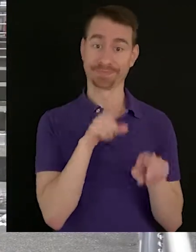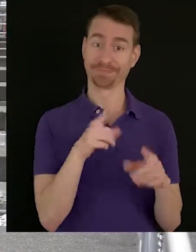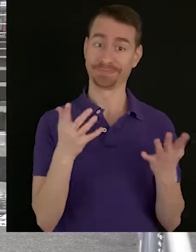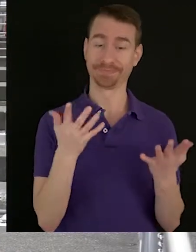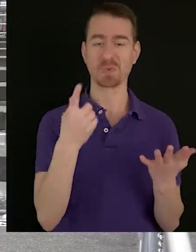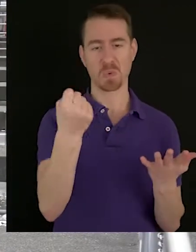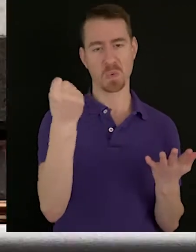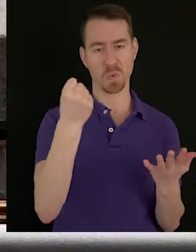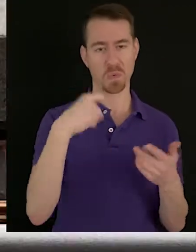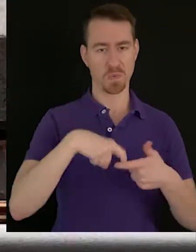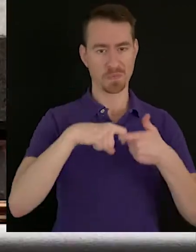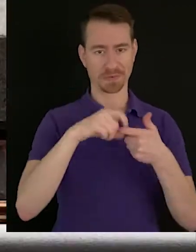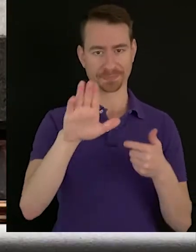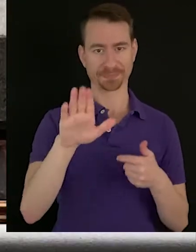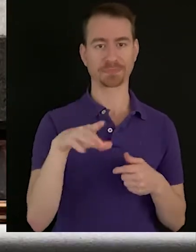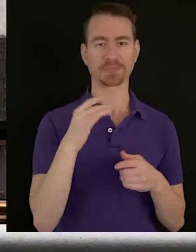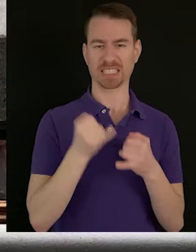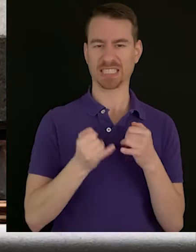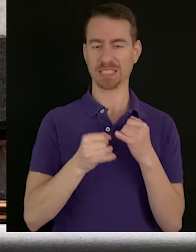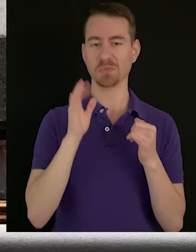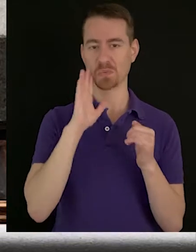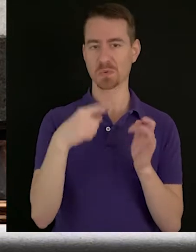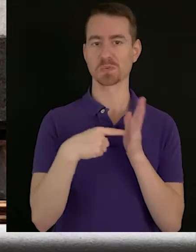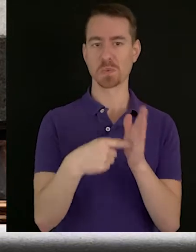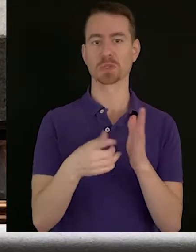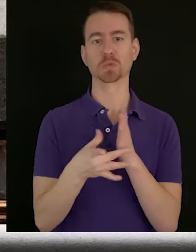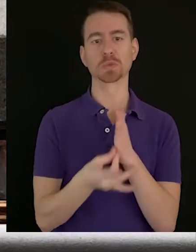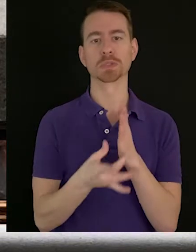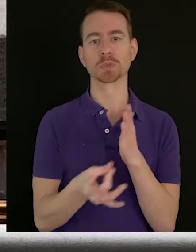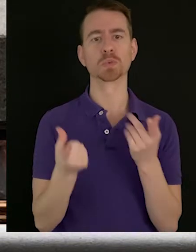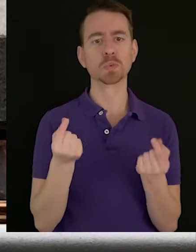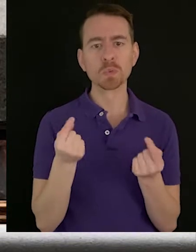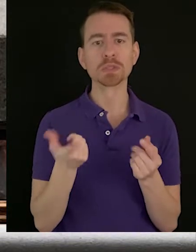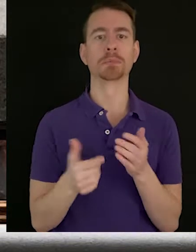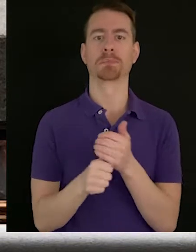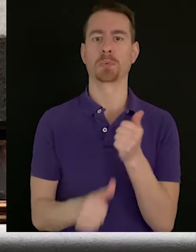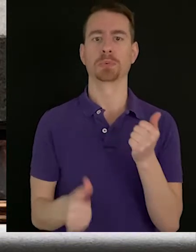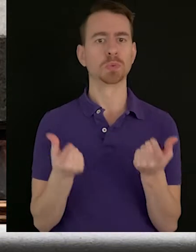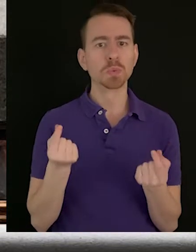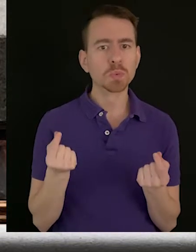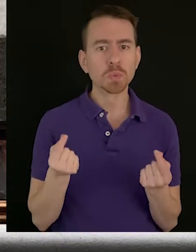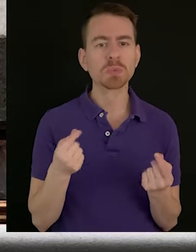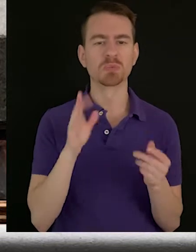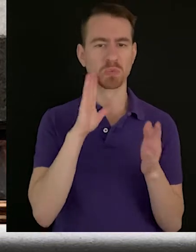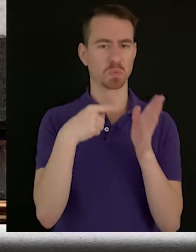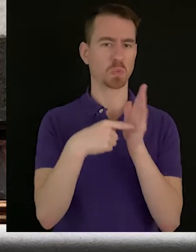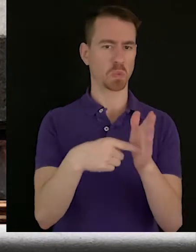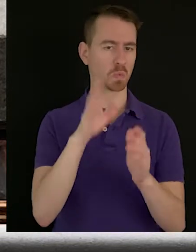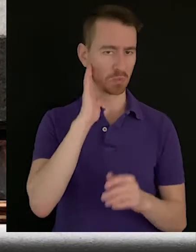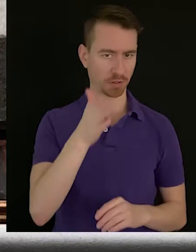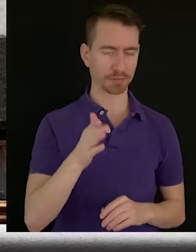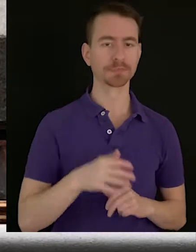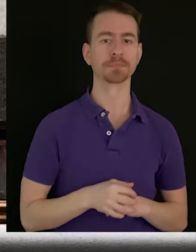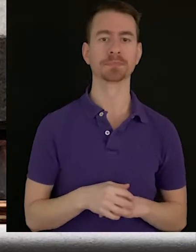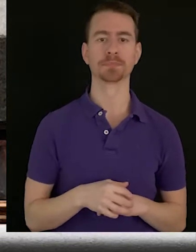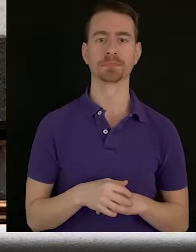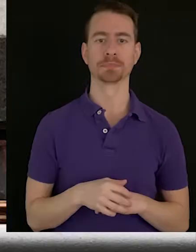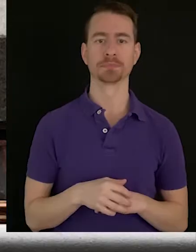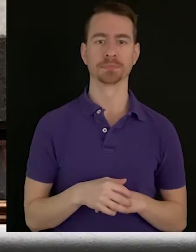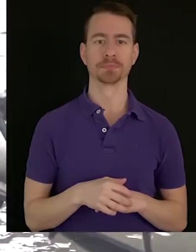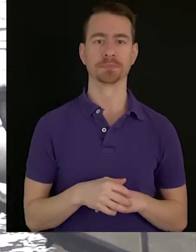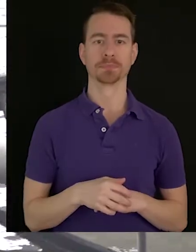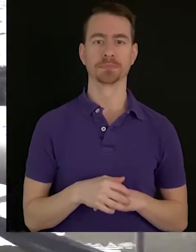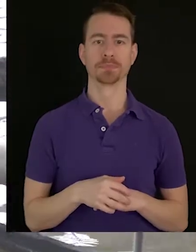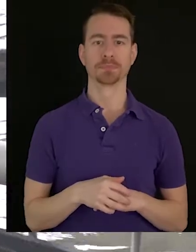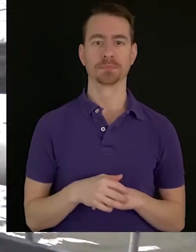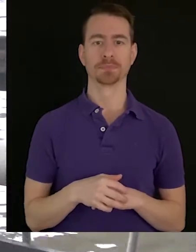spaced about 6 feet apart. And as the track moves really slowly, the bars move and scrape the material